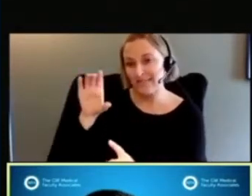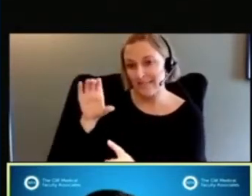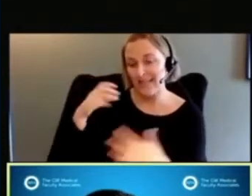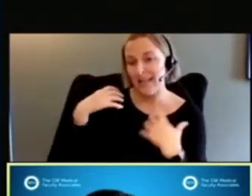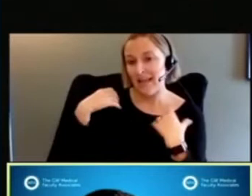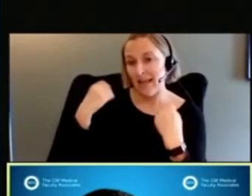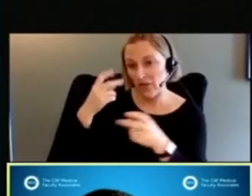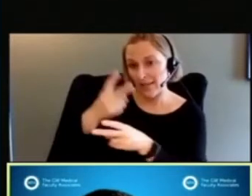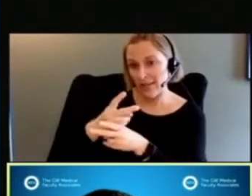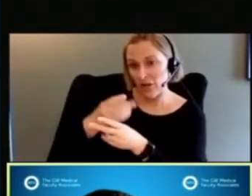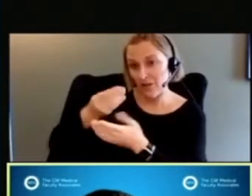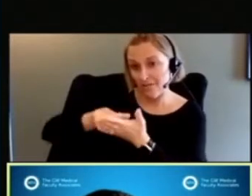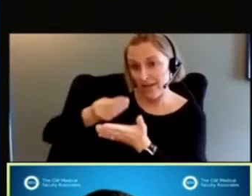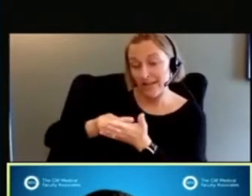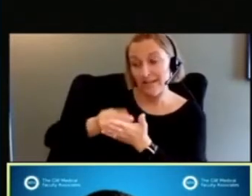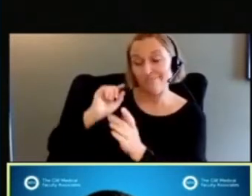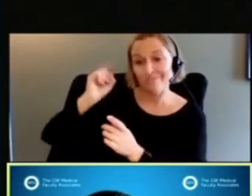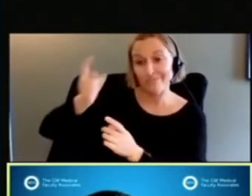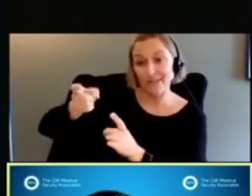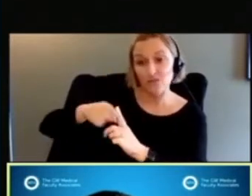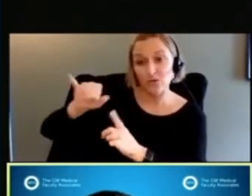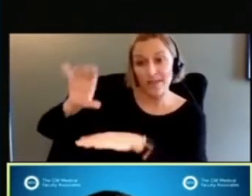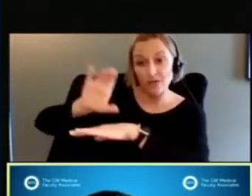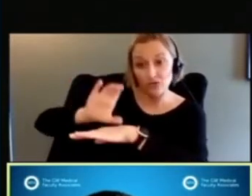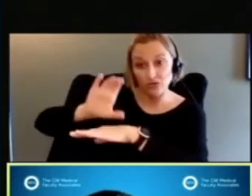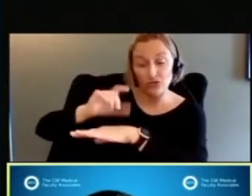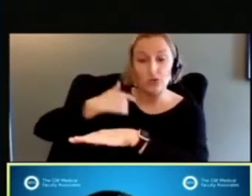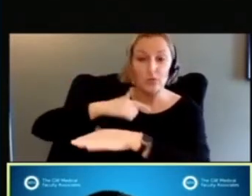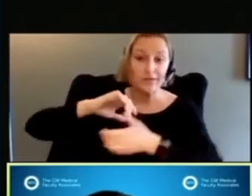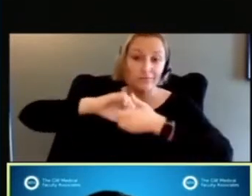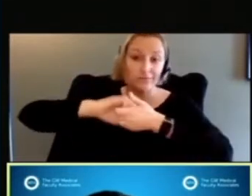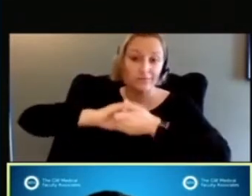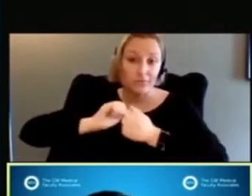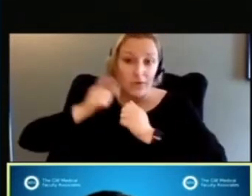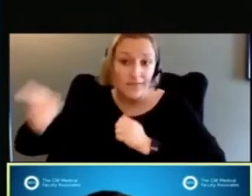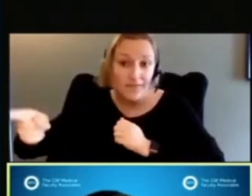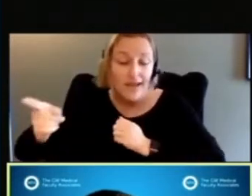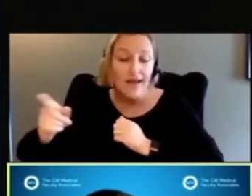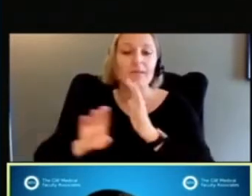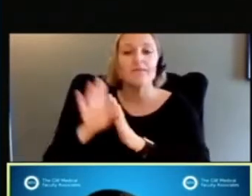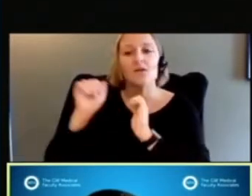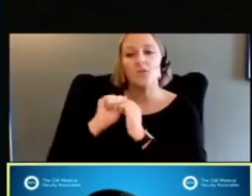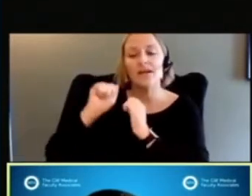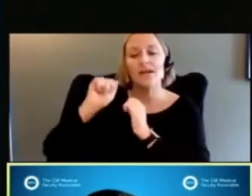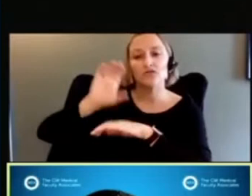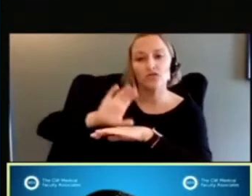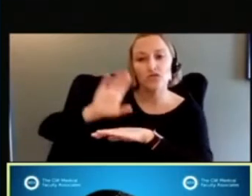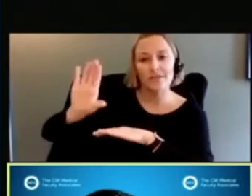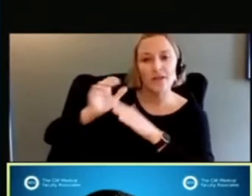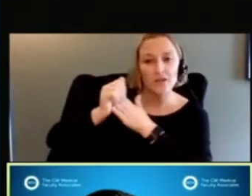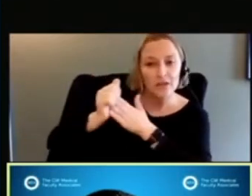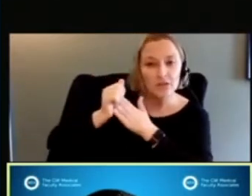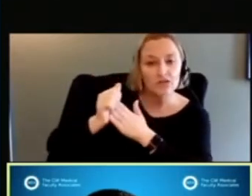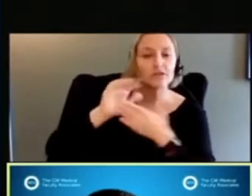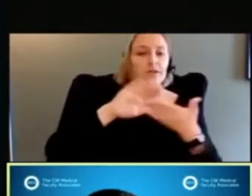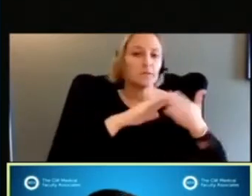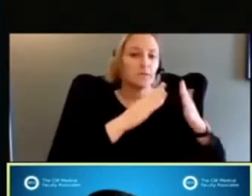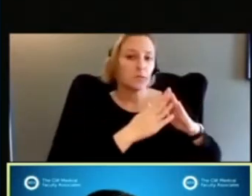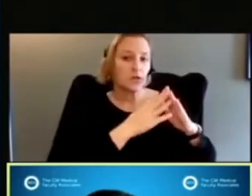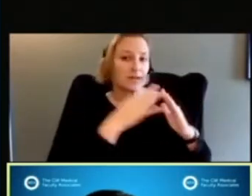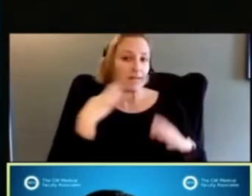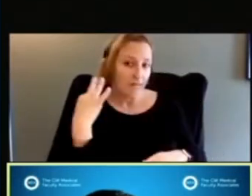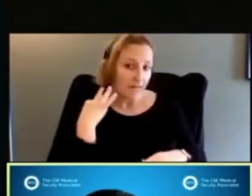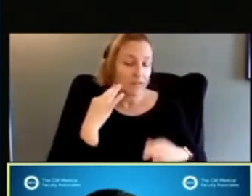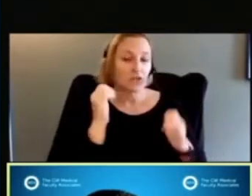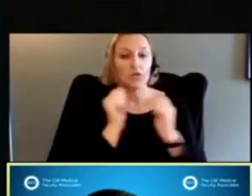awarded to the church, and we partnered with them. Developed closely with the church leadership, with our community volunteers, and with my digital